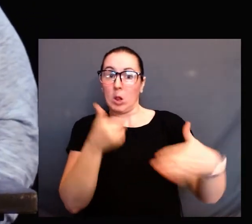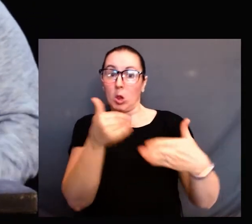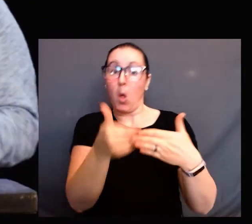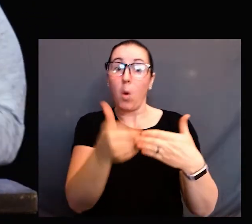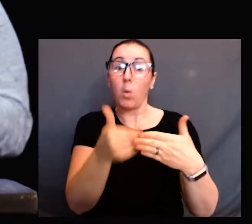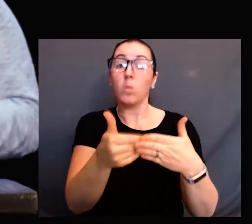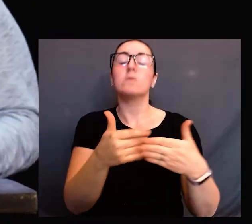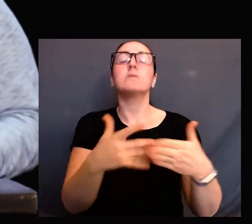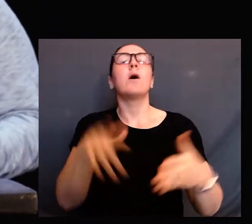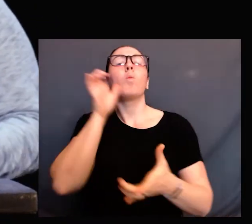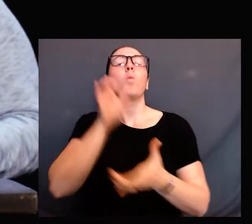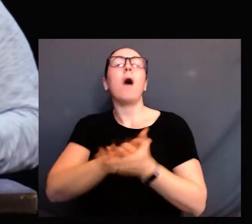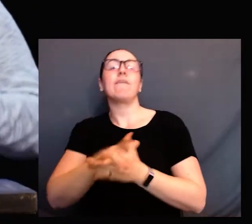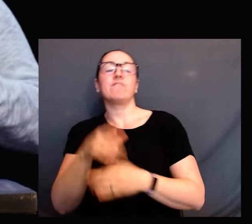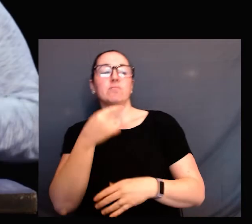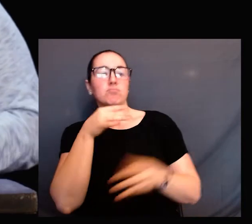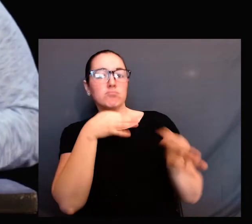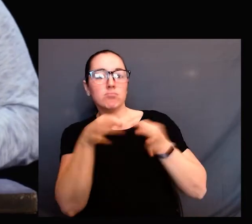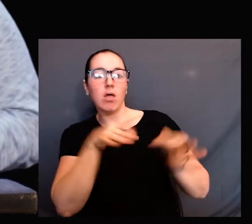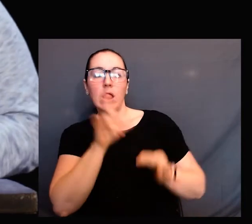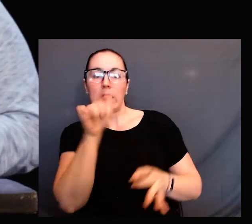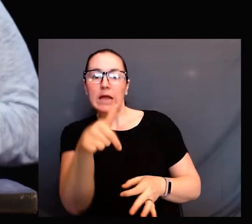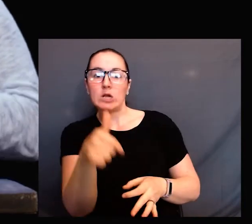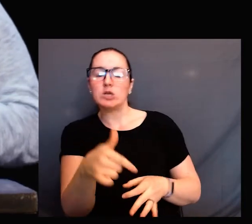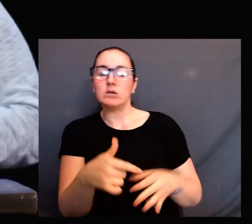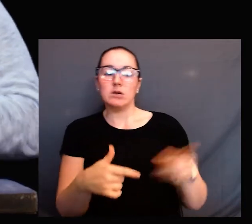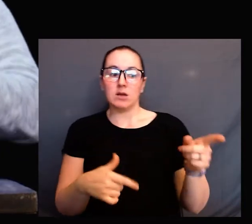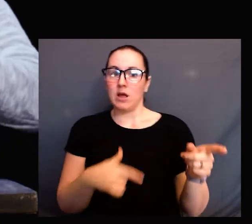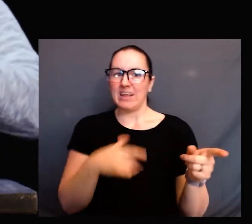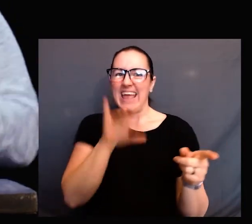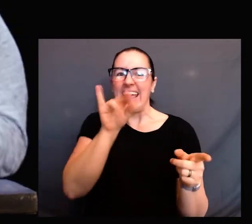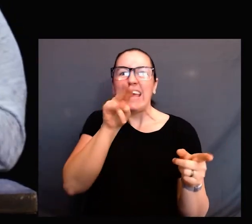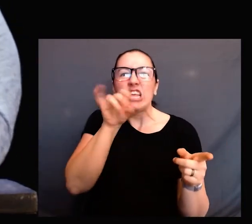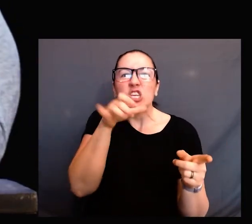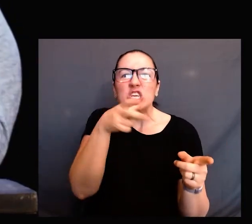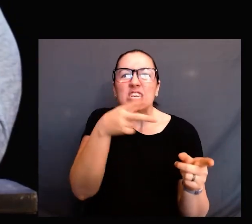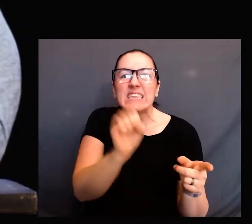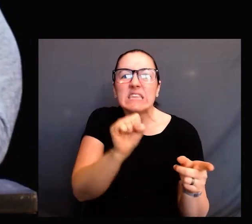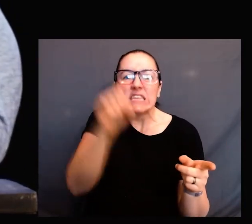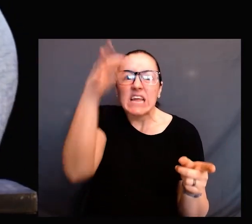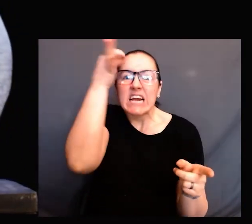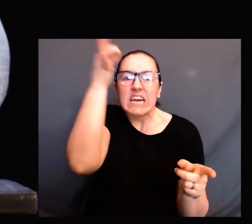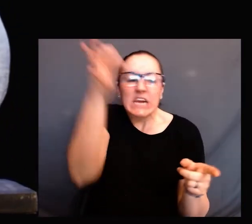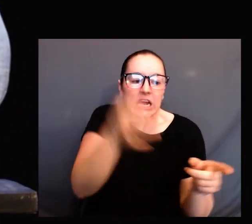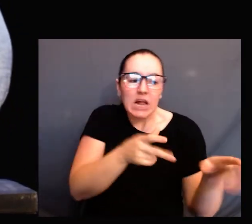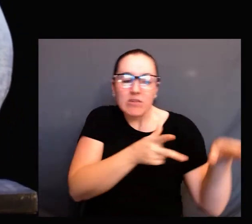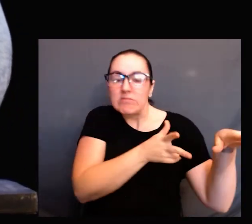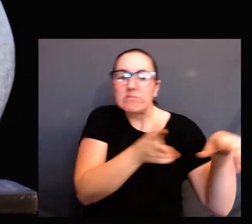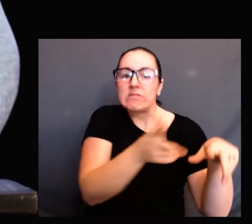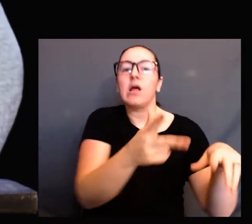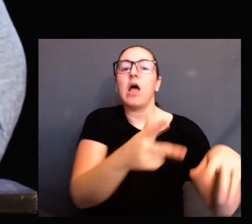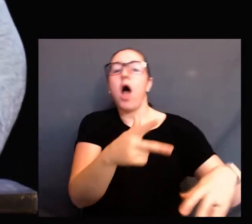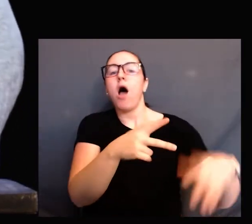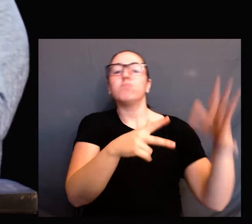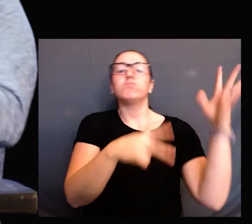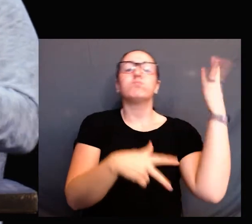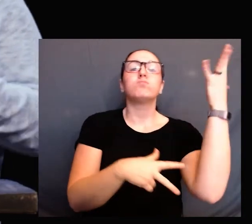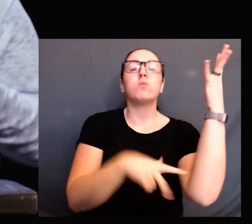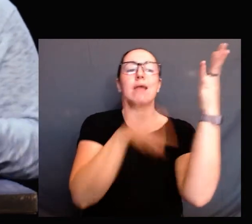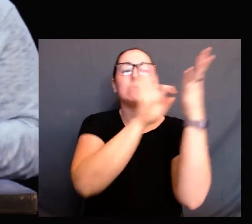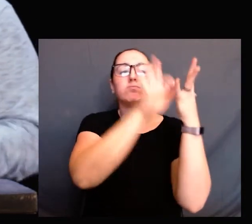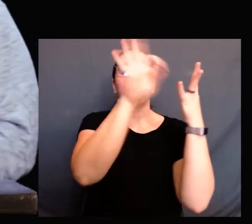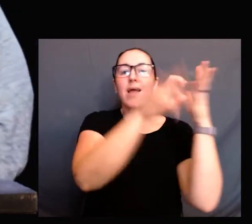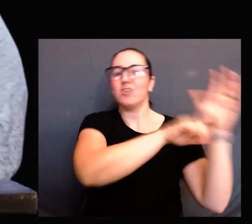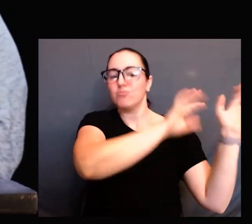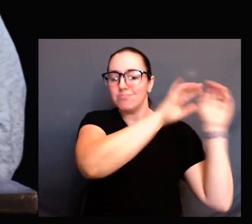time. And from what my wife told me later, in some spots, we were actually just inches away from having a branch of a tree or